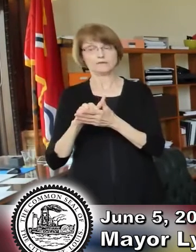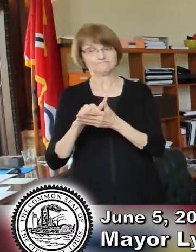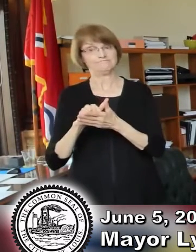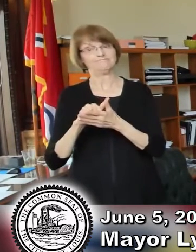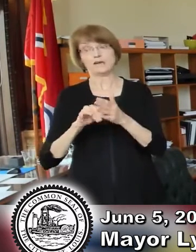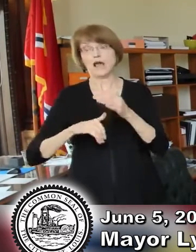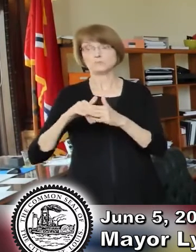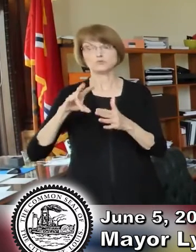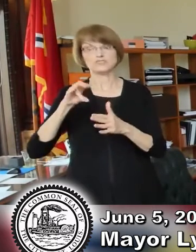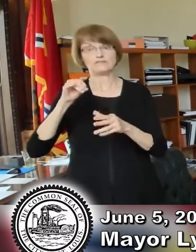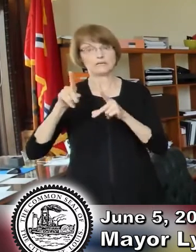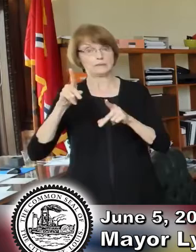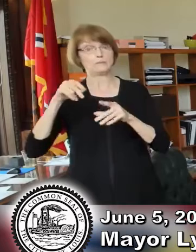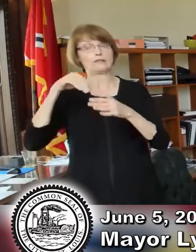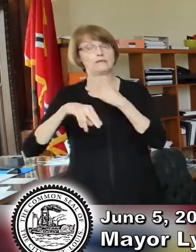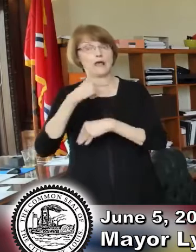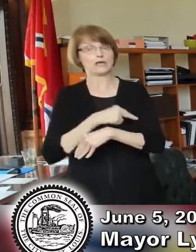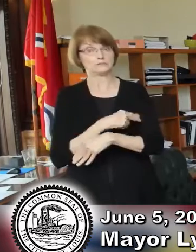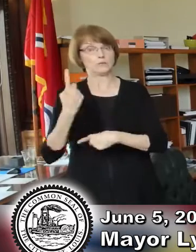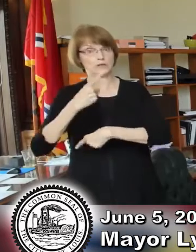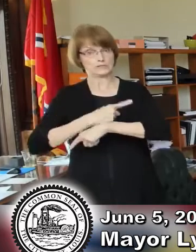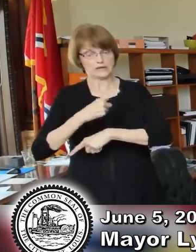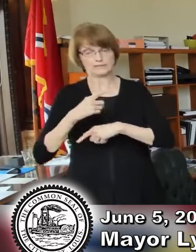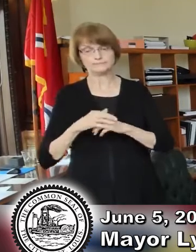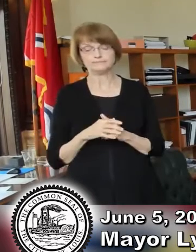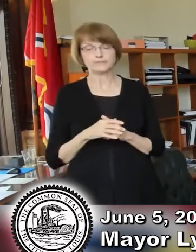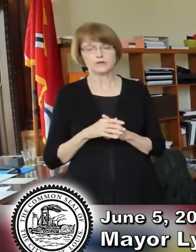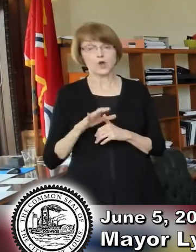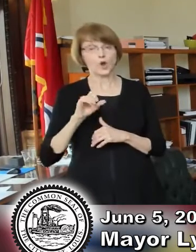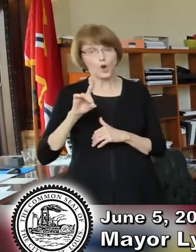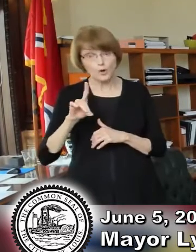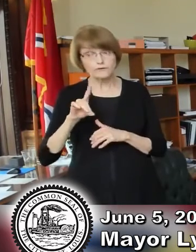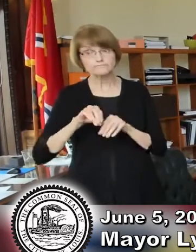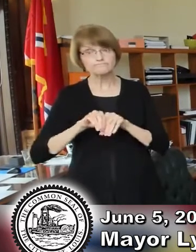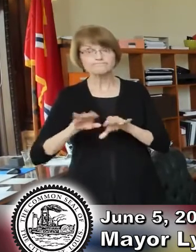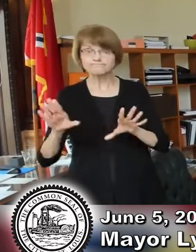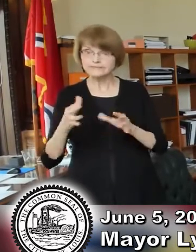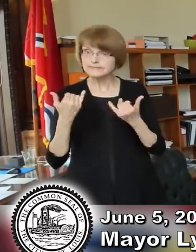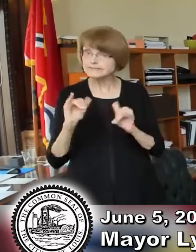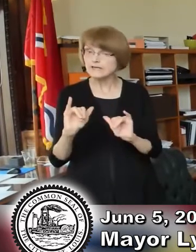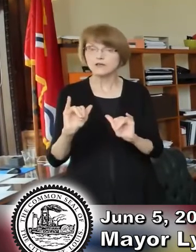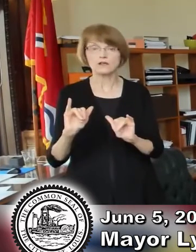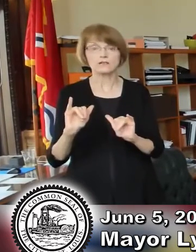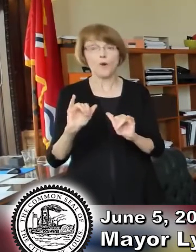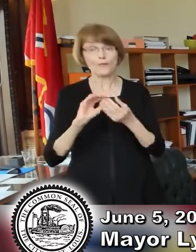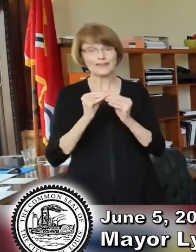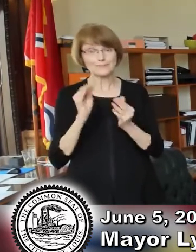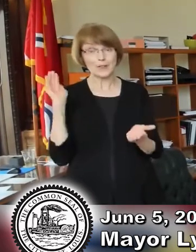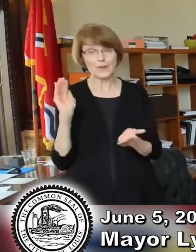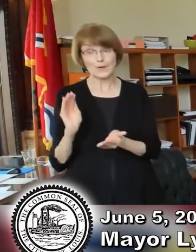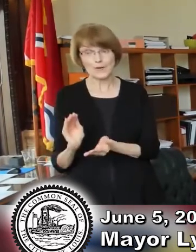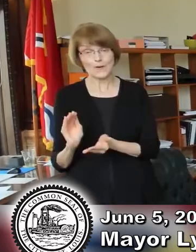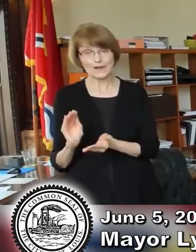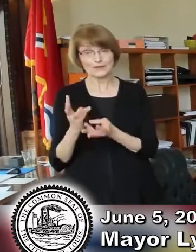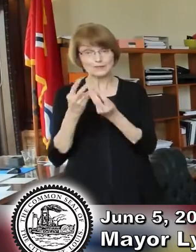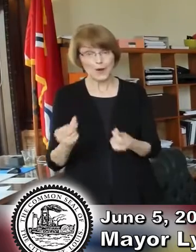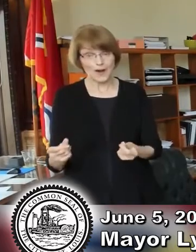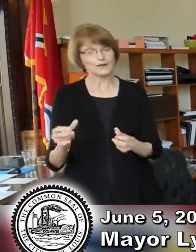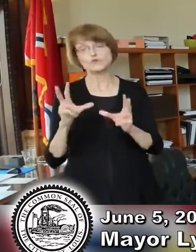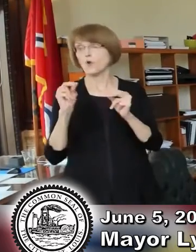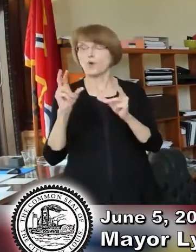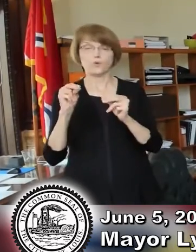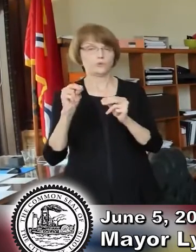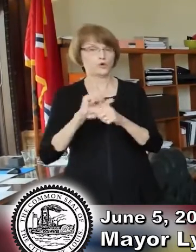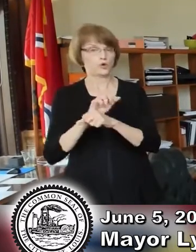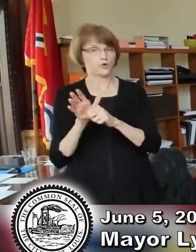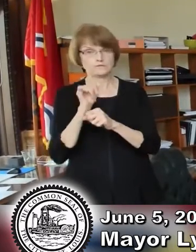the COVID is still among us. Don't think that just because these numbers are good that it means it's gone. It is not